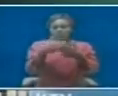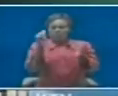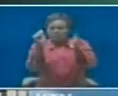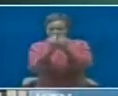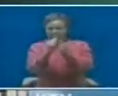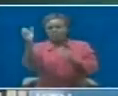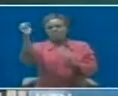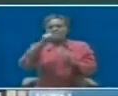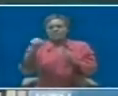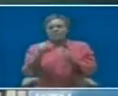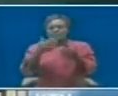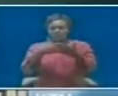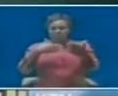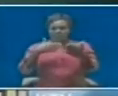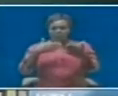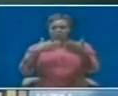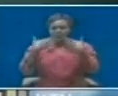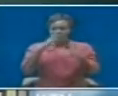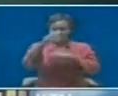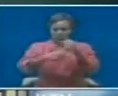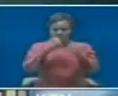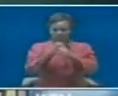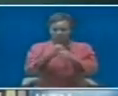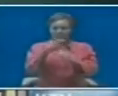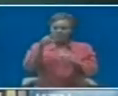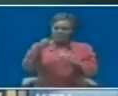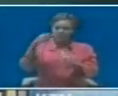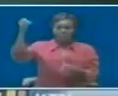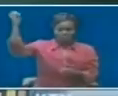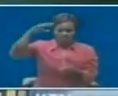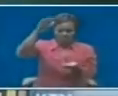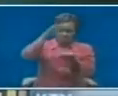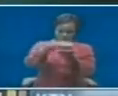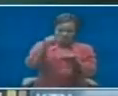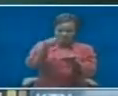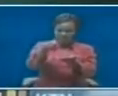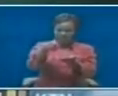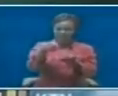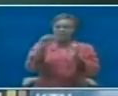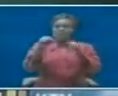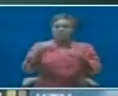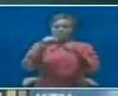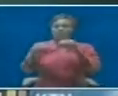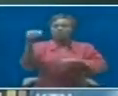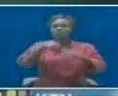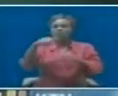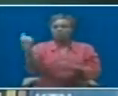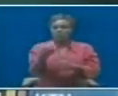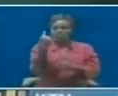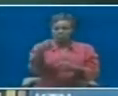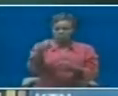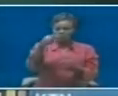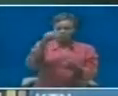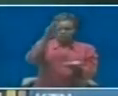10% at the end of the year. So the actual power bill may come down, but it may not be the only factor in terms of leading to price